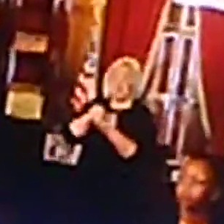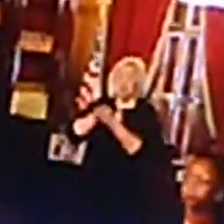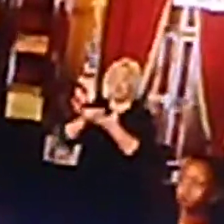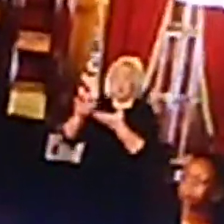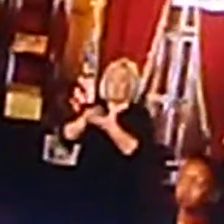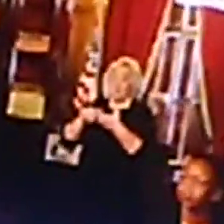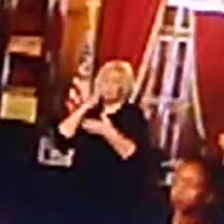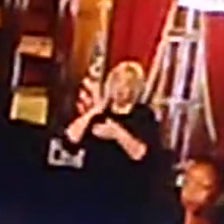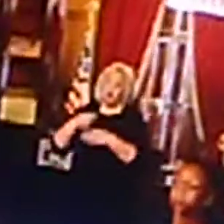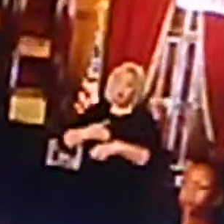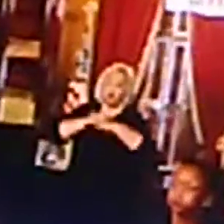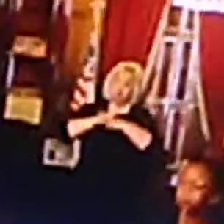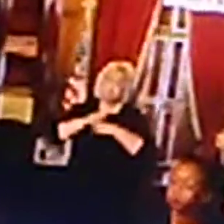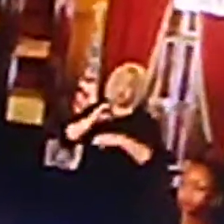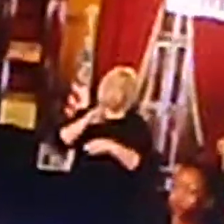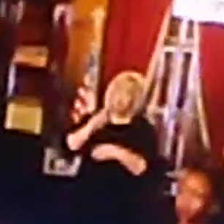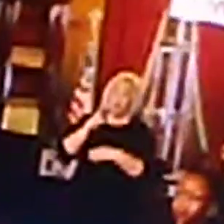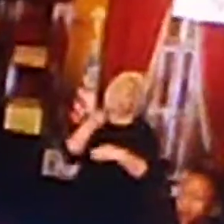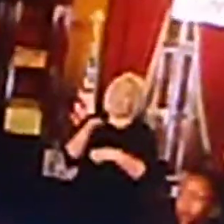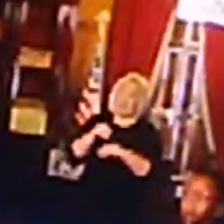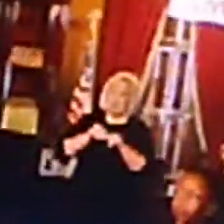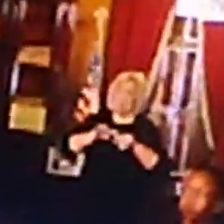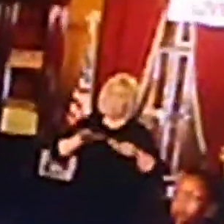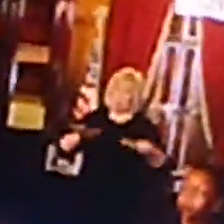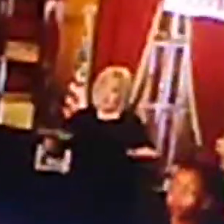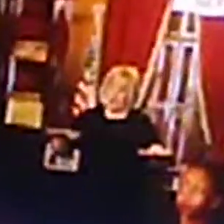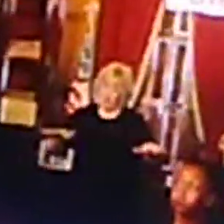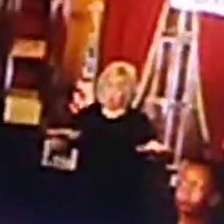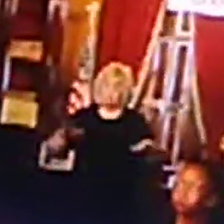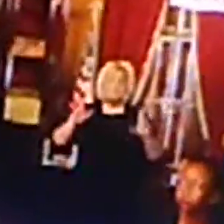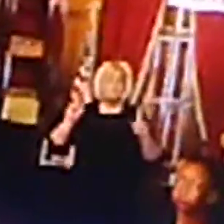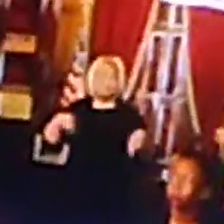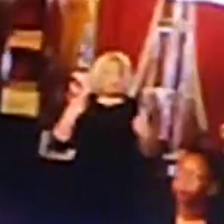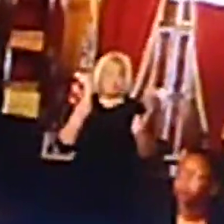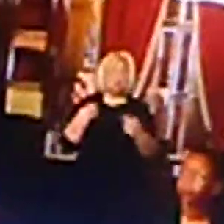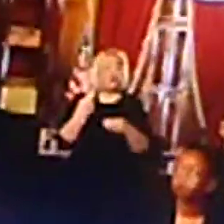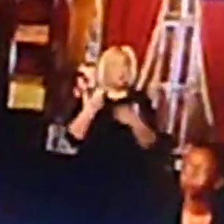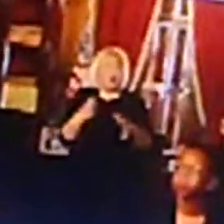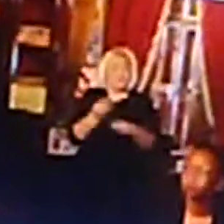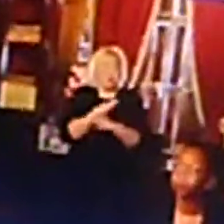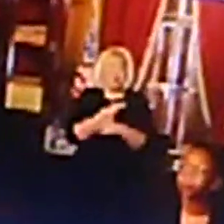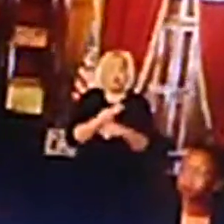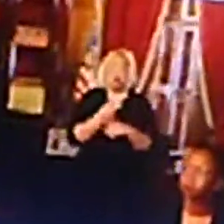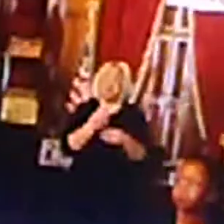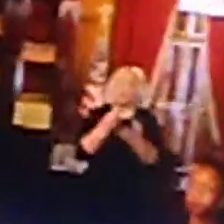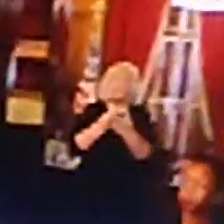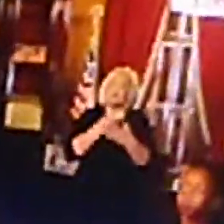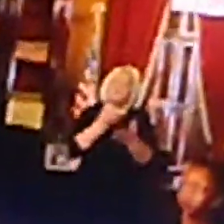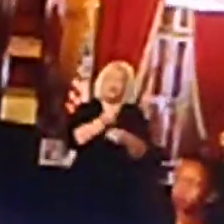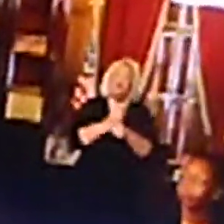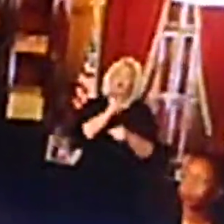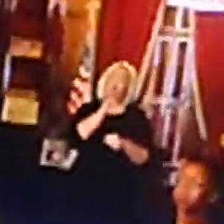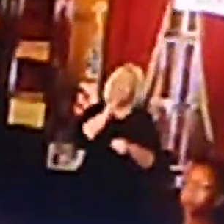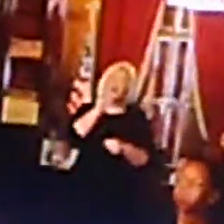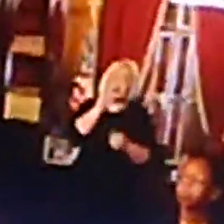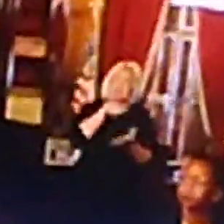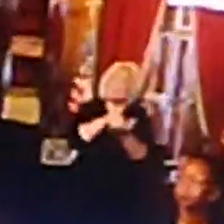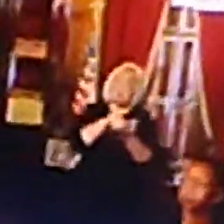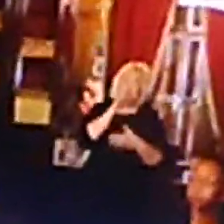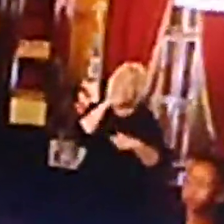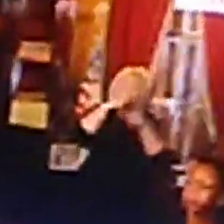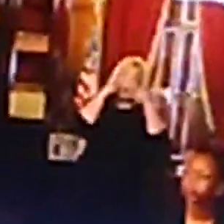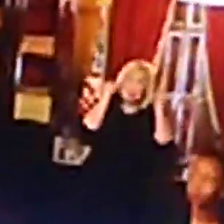already expended more than $80 million to begin securing the more than 20 million masks, 2,000 ventilators, nearly